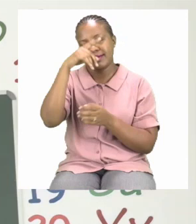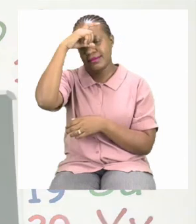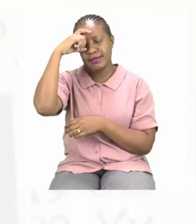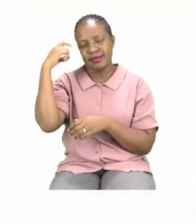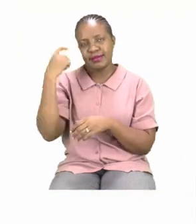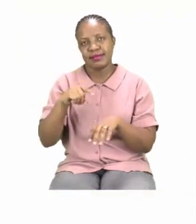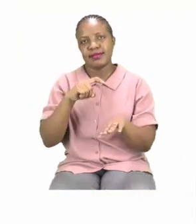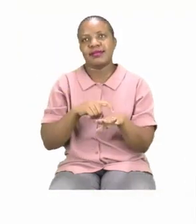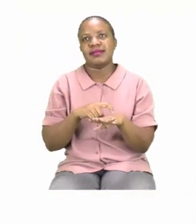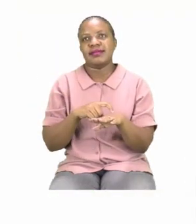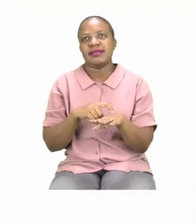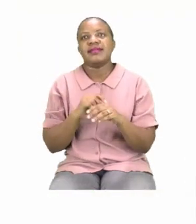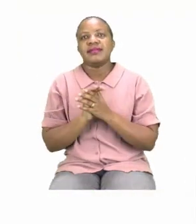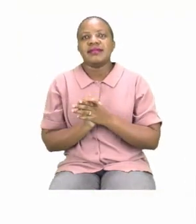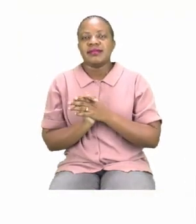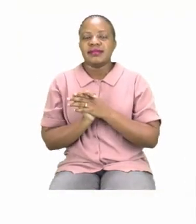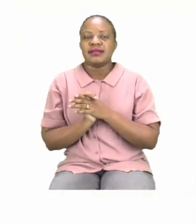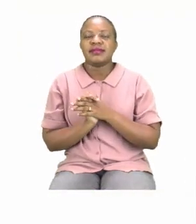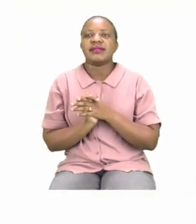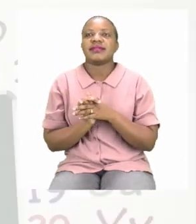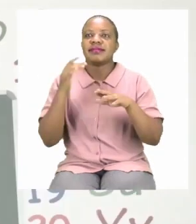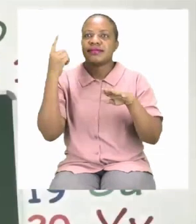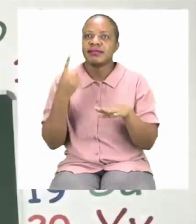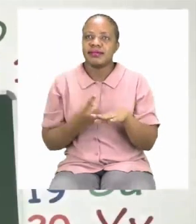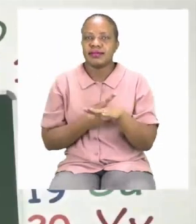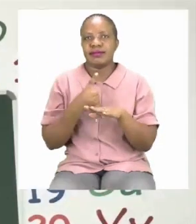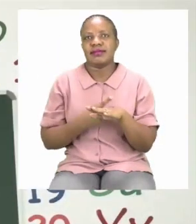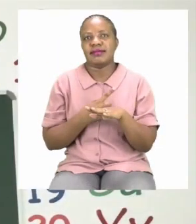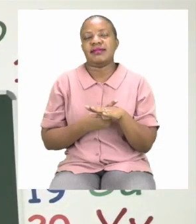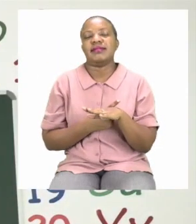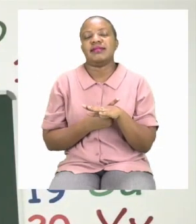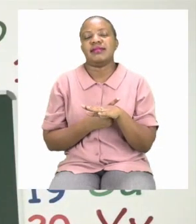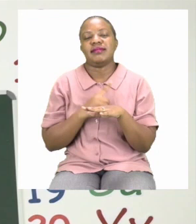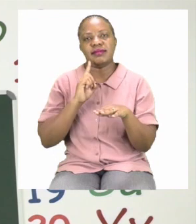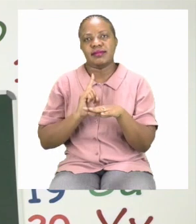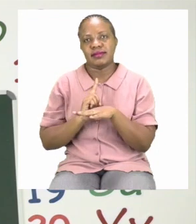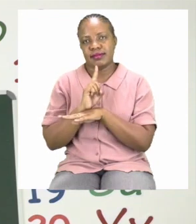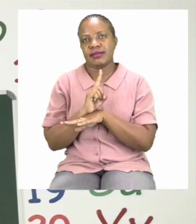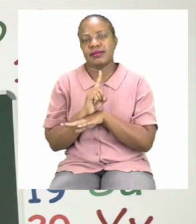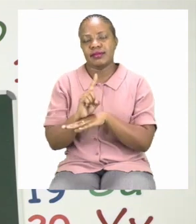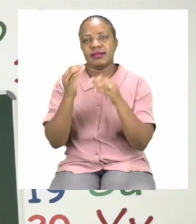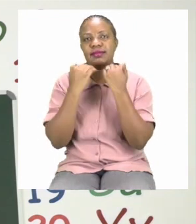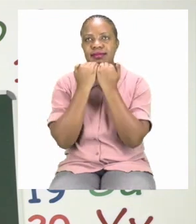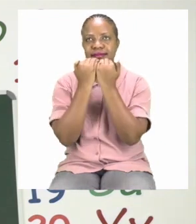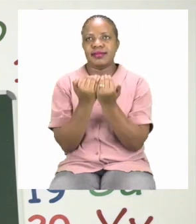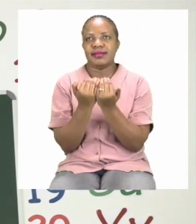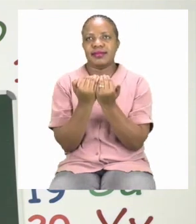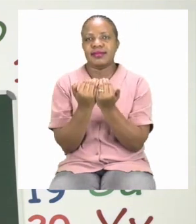Summer. And before we get into any lessons, grade 3s, it's very important for us